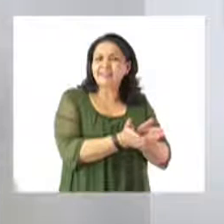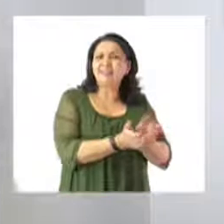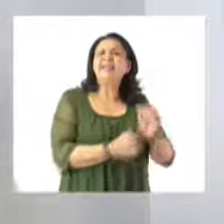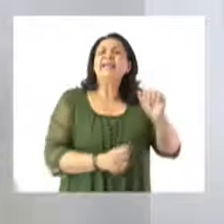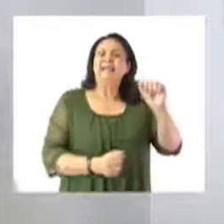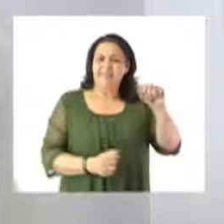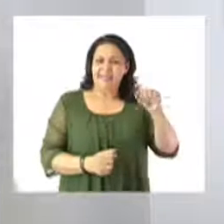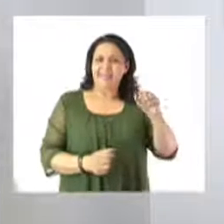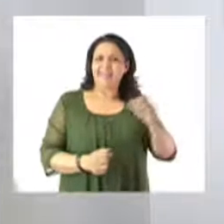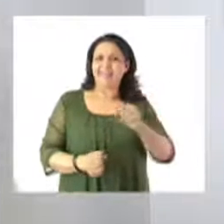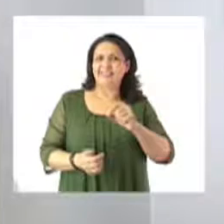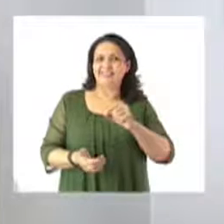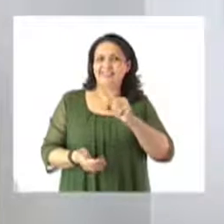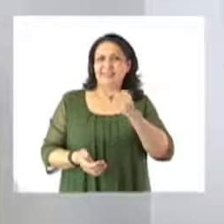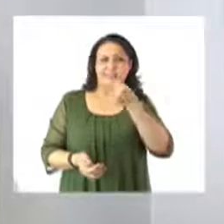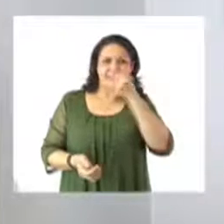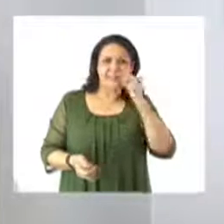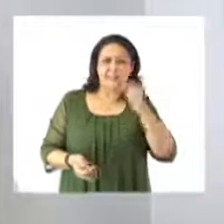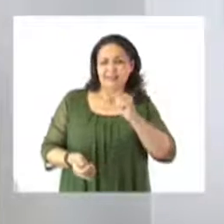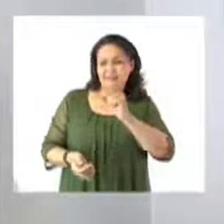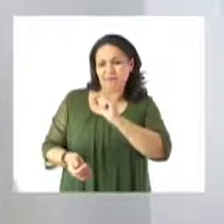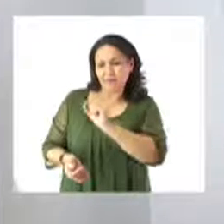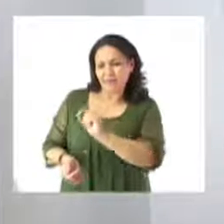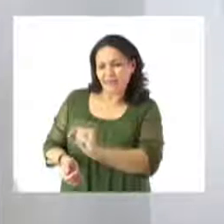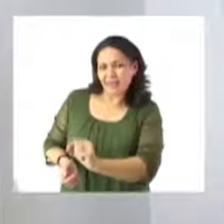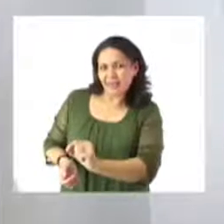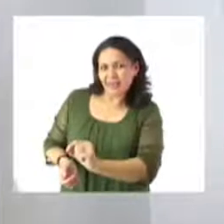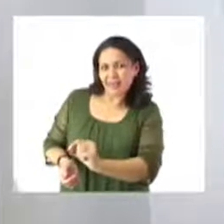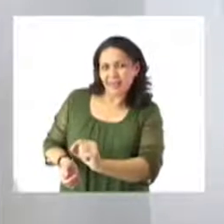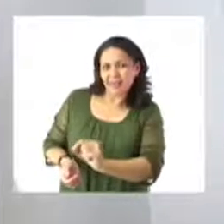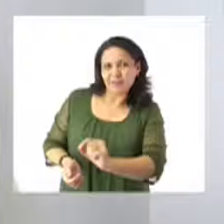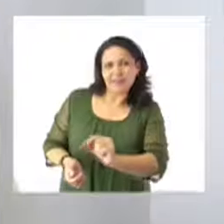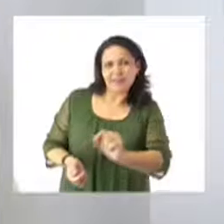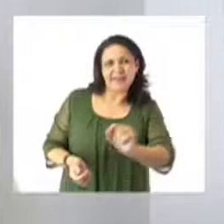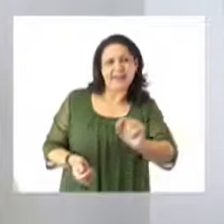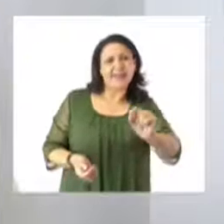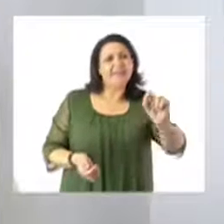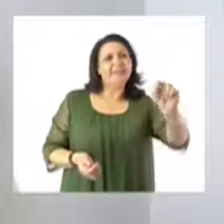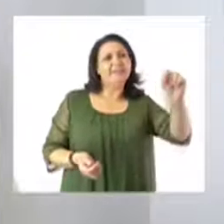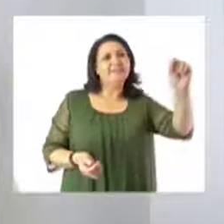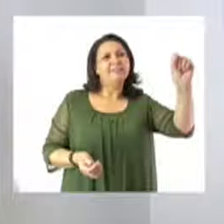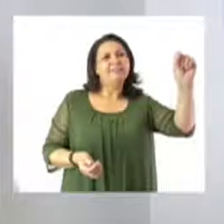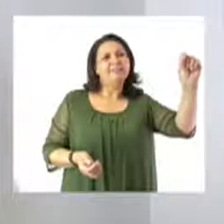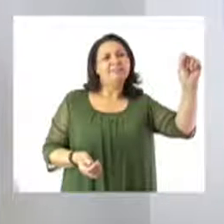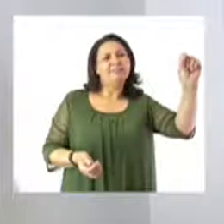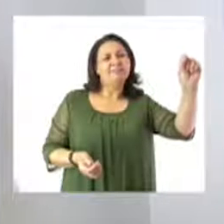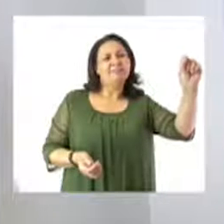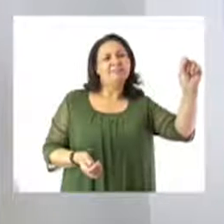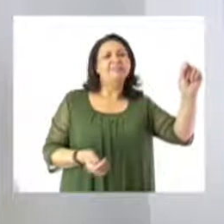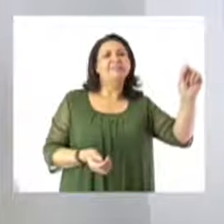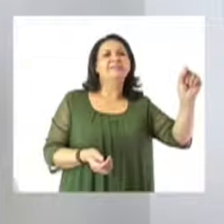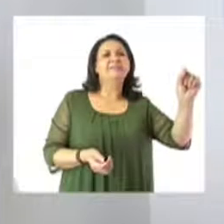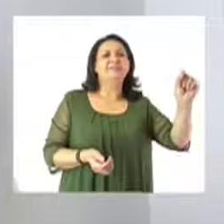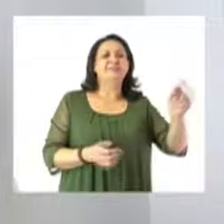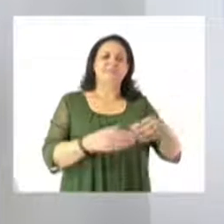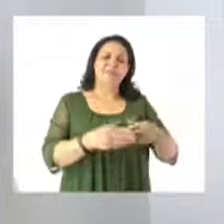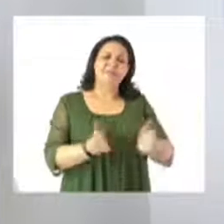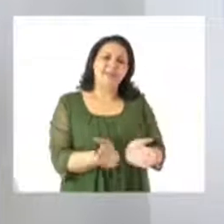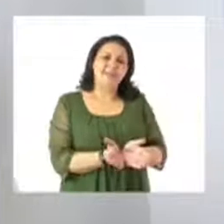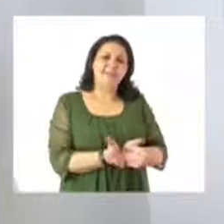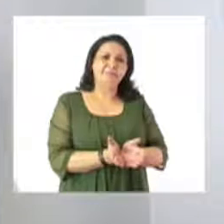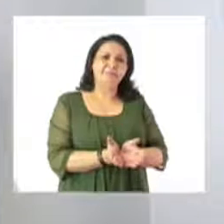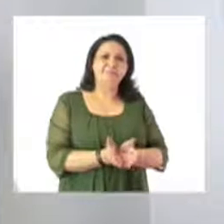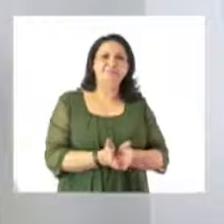together with a plate. So take your pencil or your crayon and draw a straight line going to the plate. Now we are